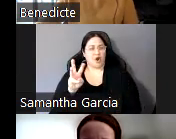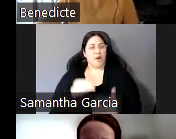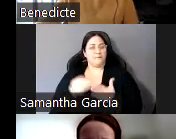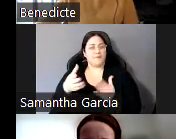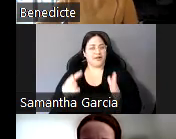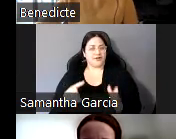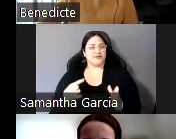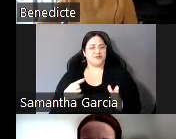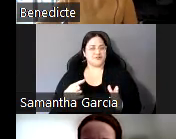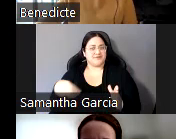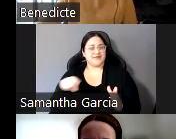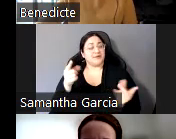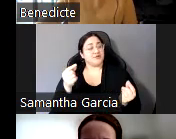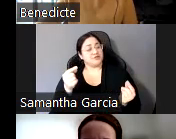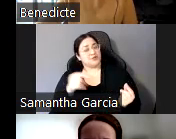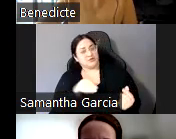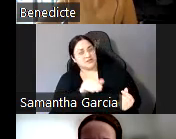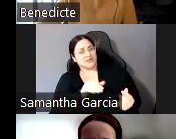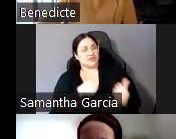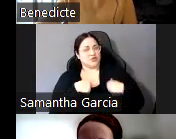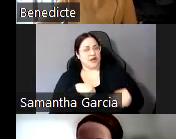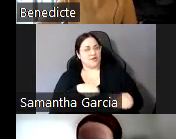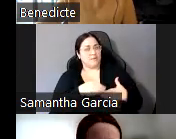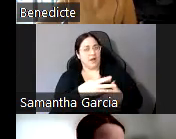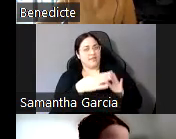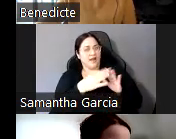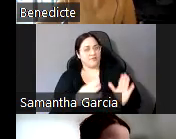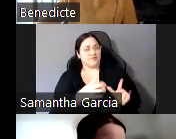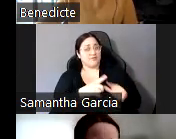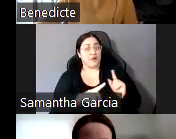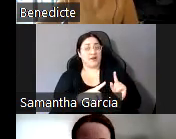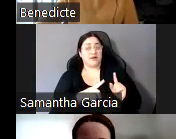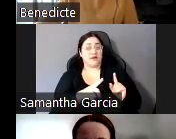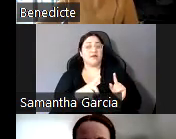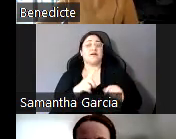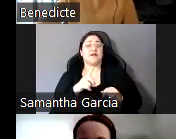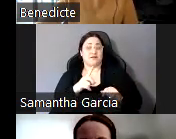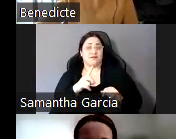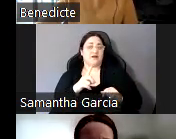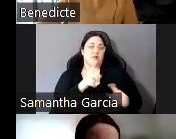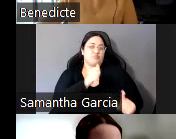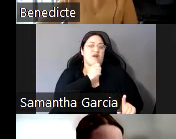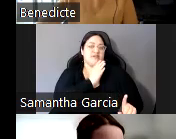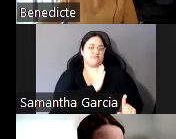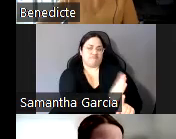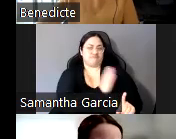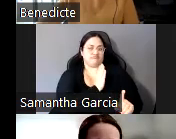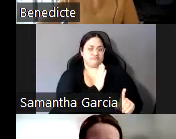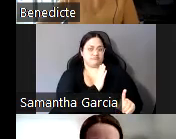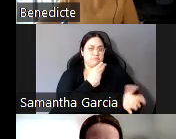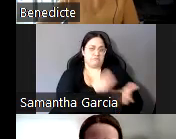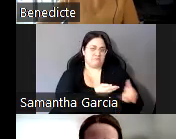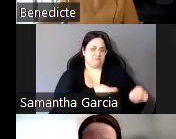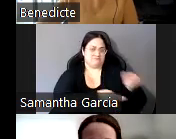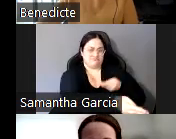house fraudulently. There's measures in place to prevent this, but a lot of the times there's bad actors within